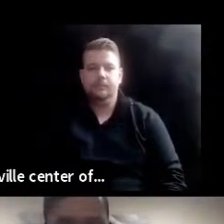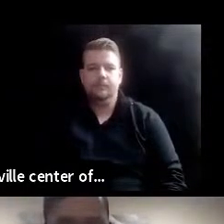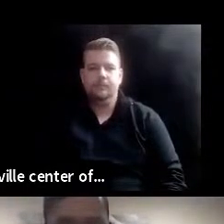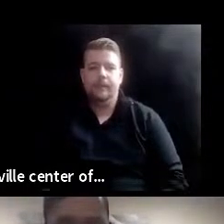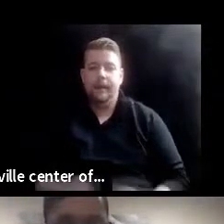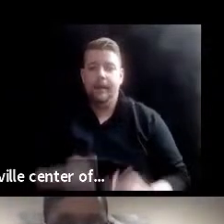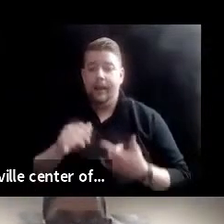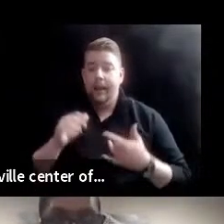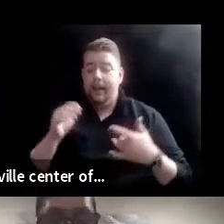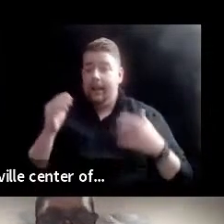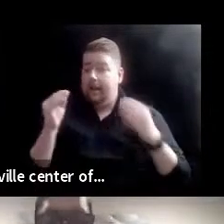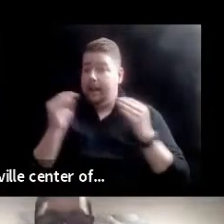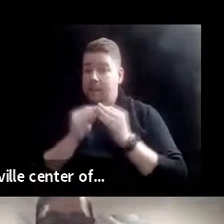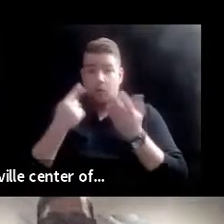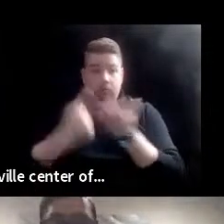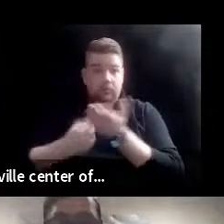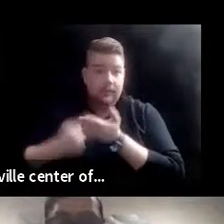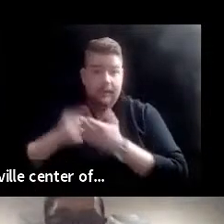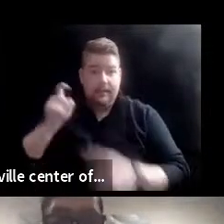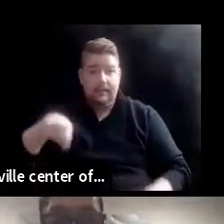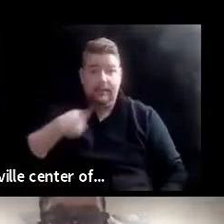Any other things to go over this evening?